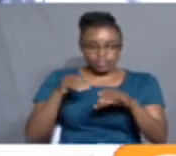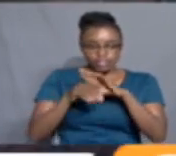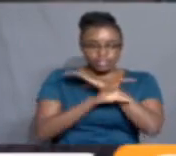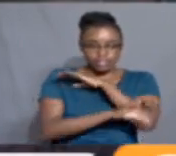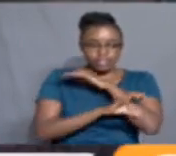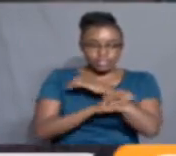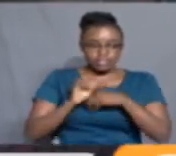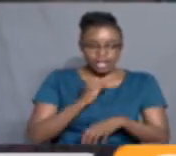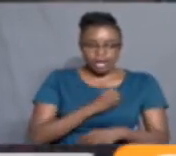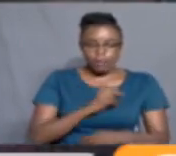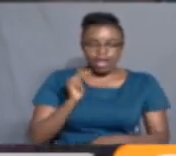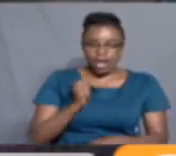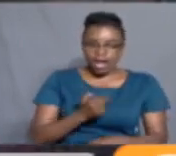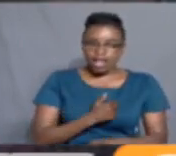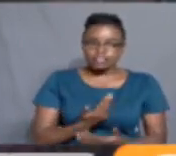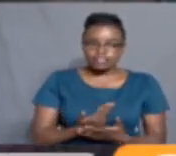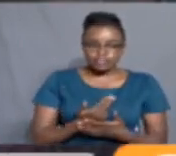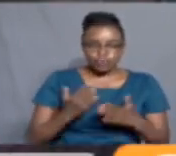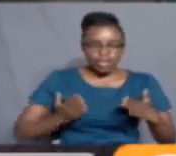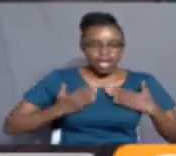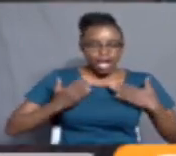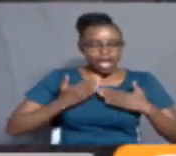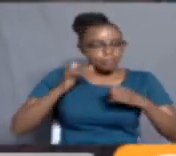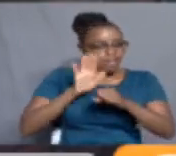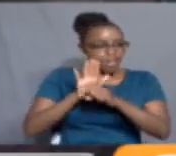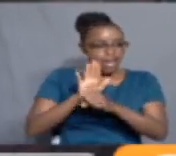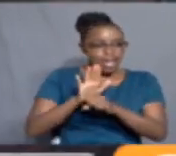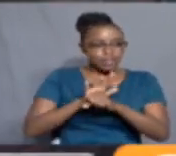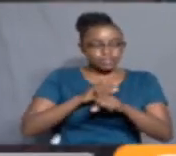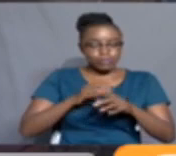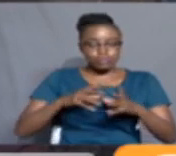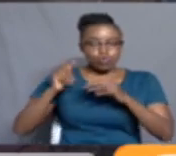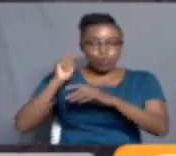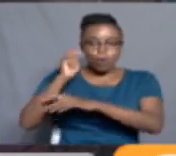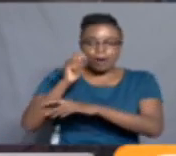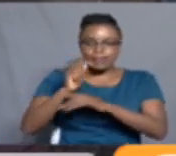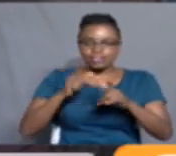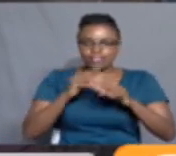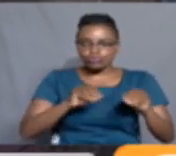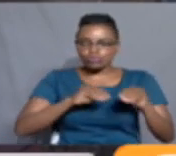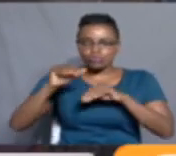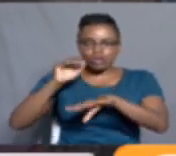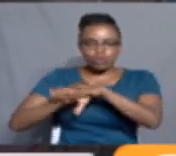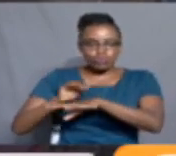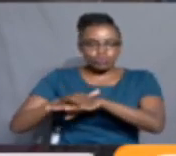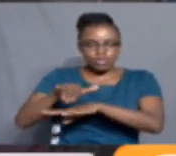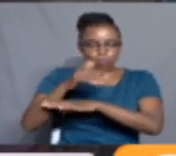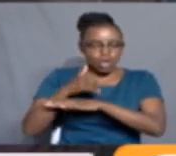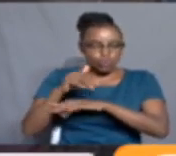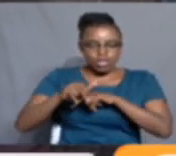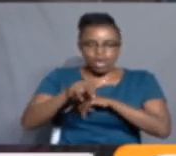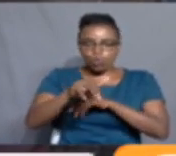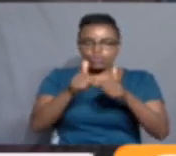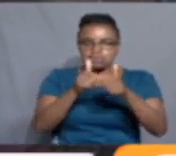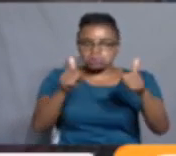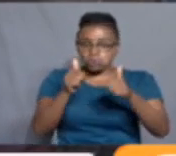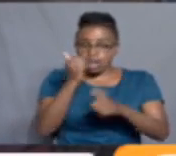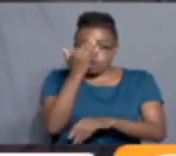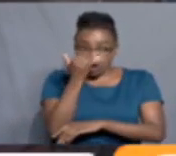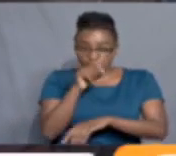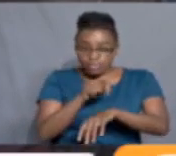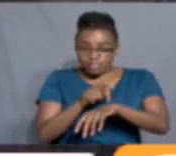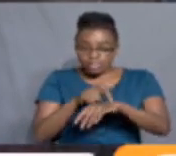country. Hata sisi tunaweza furahia tukitoka kwa mabati tuende kwa pahali pazuri tunakanyanga mzuri. Sababu hata